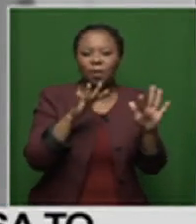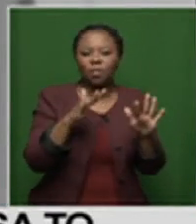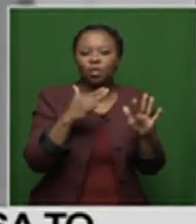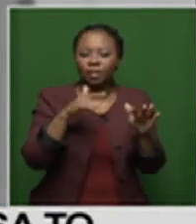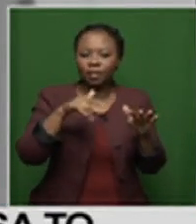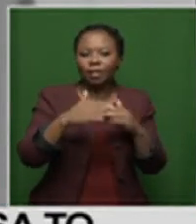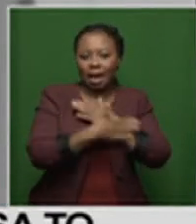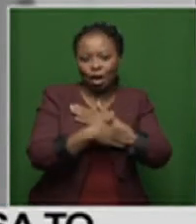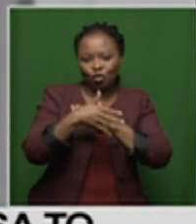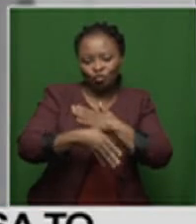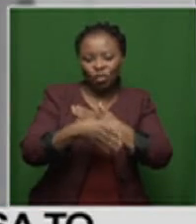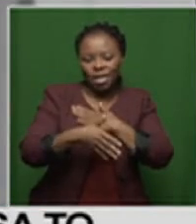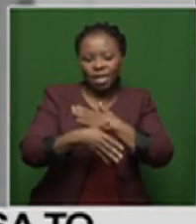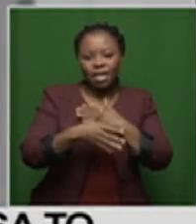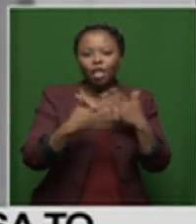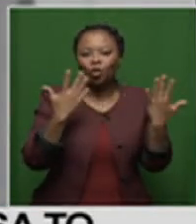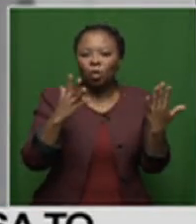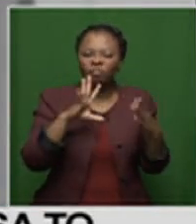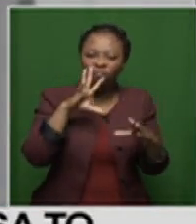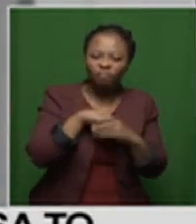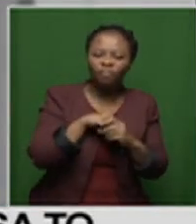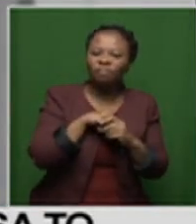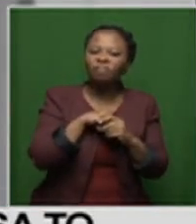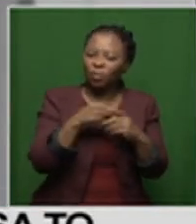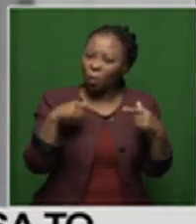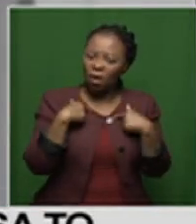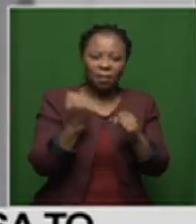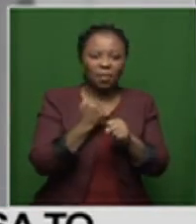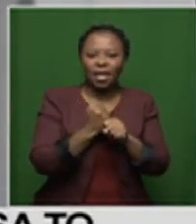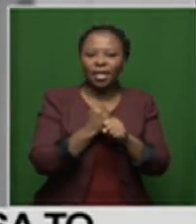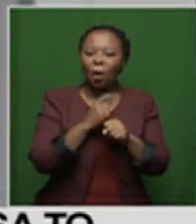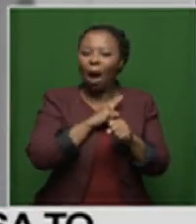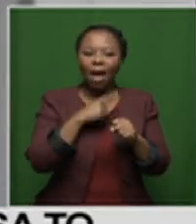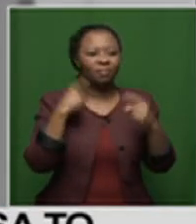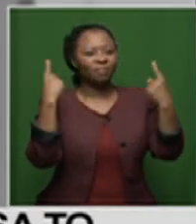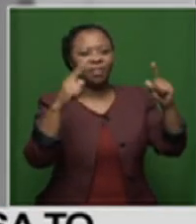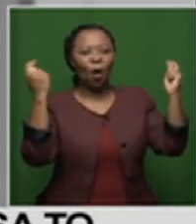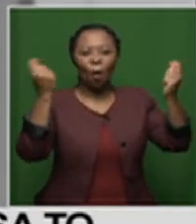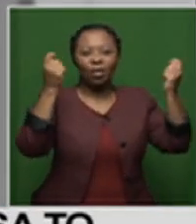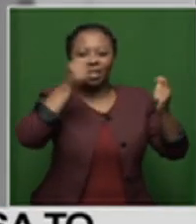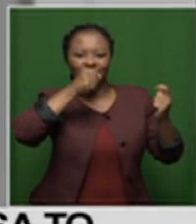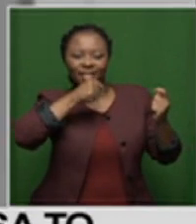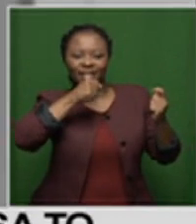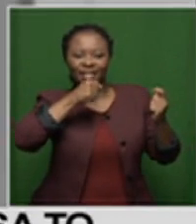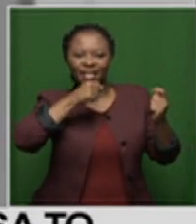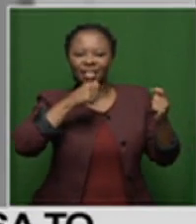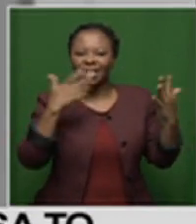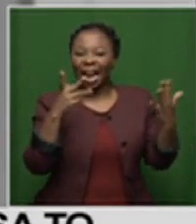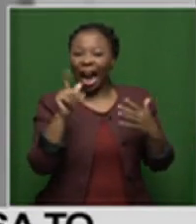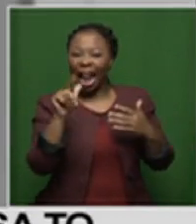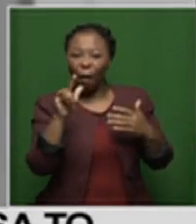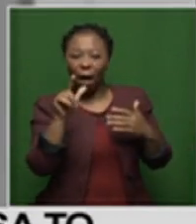the contributions that were made. I mean, if you look at, you cannot go to a concert or Kwaito concert without having any